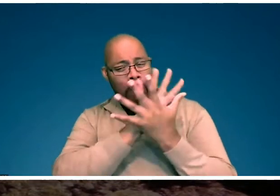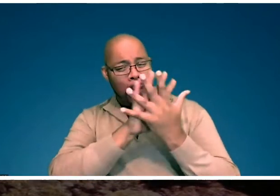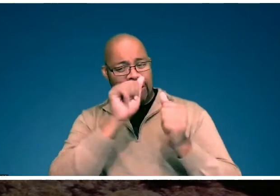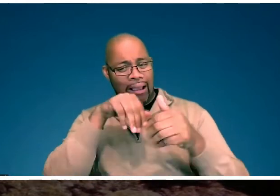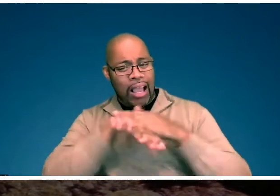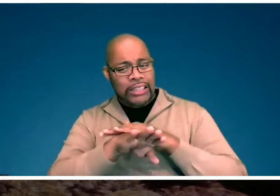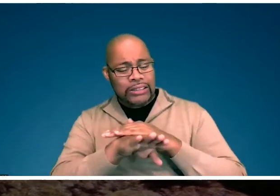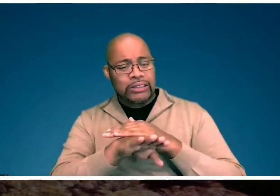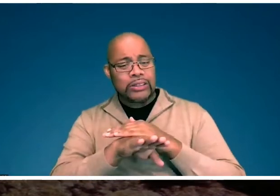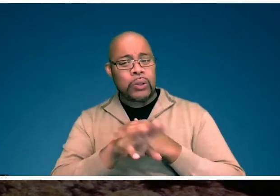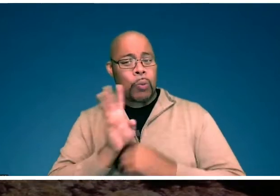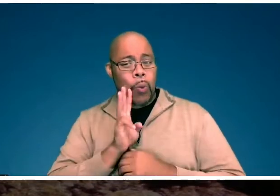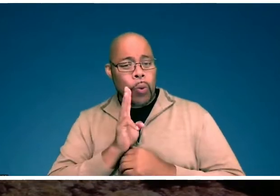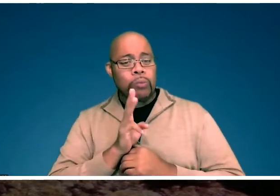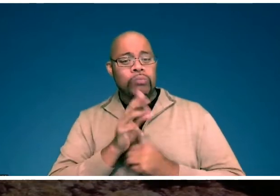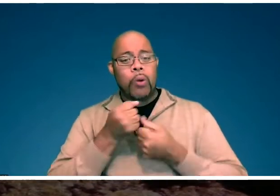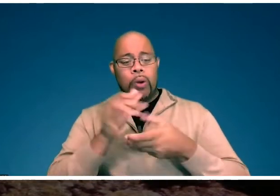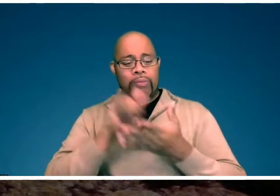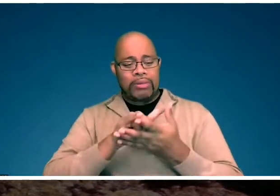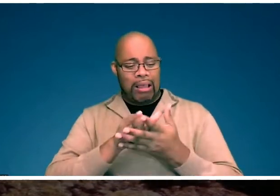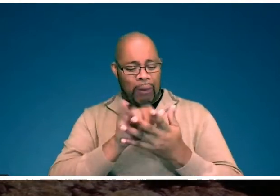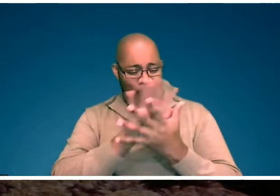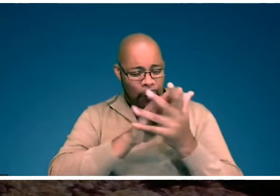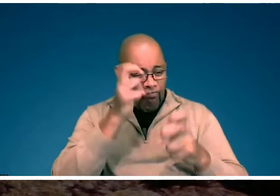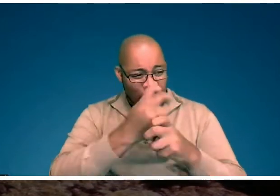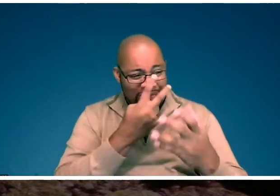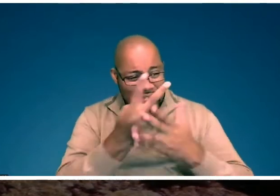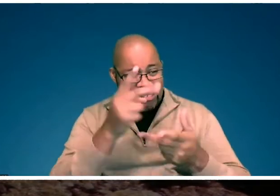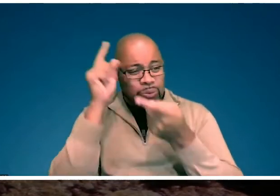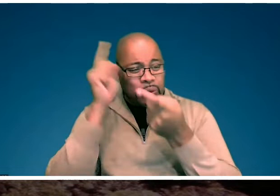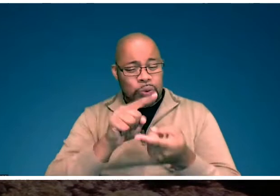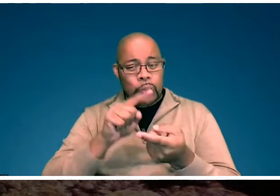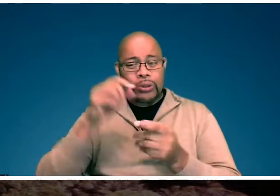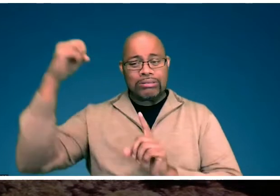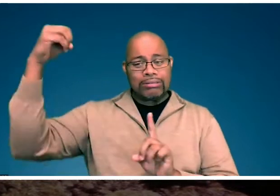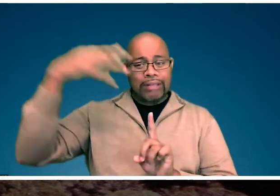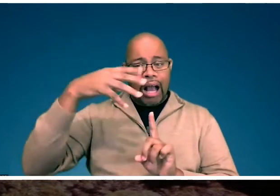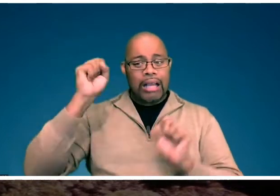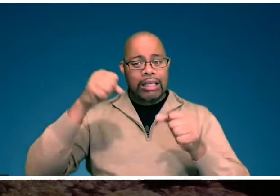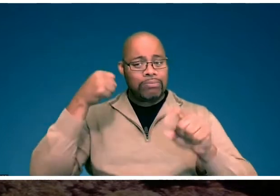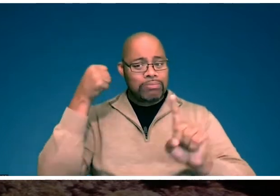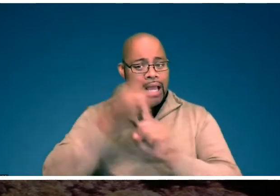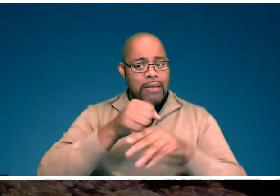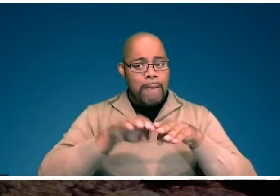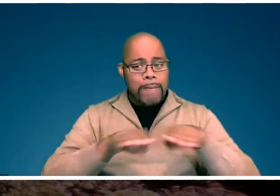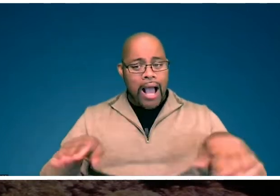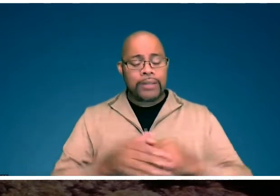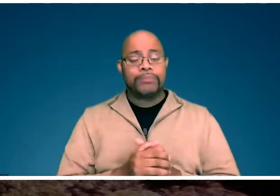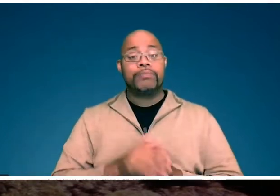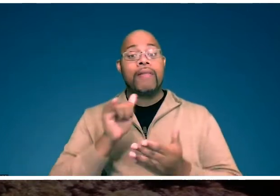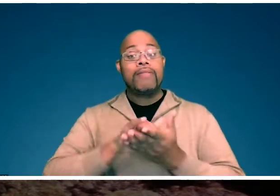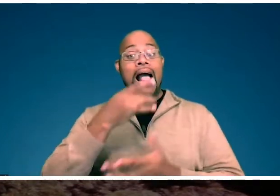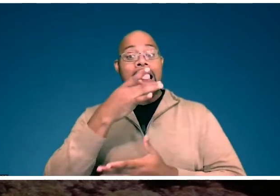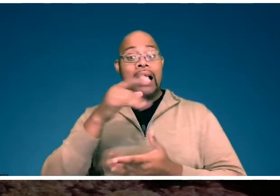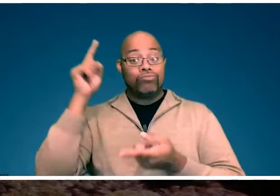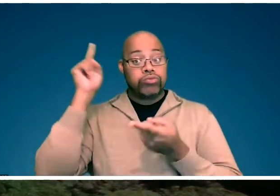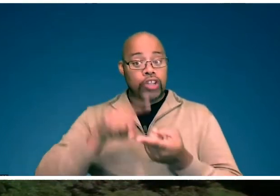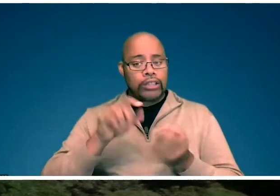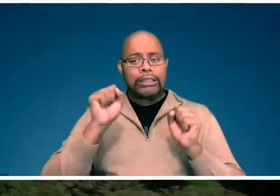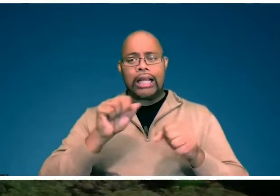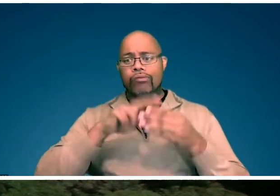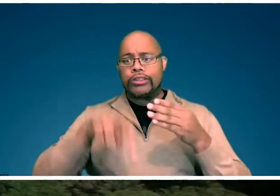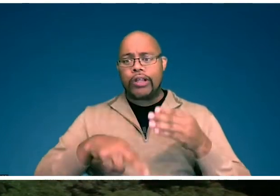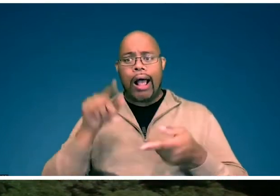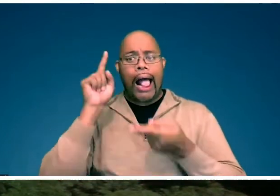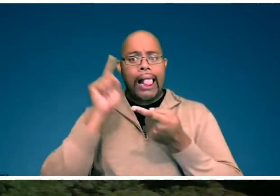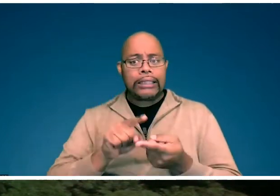can enter into the water and cause it to be cloudy and reduce the amount of sunlight that's able to reach the bottom. And this light reduction can